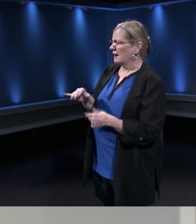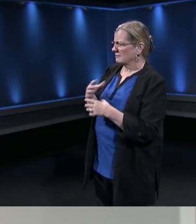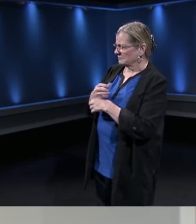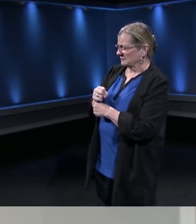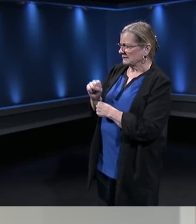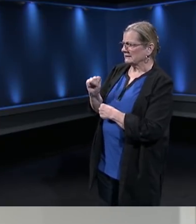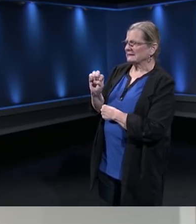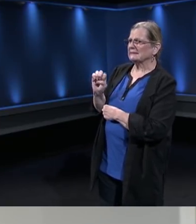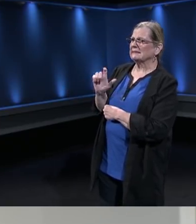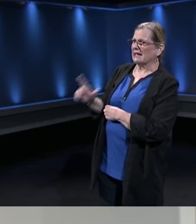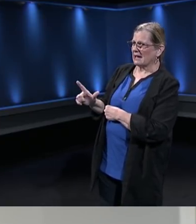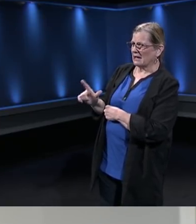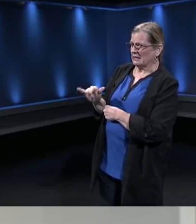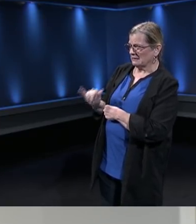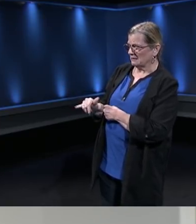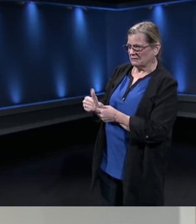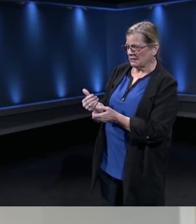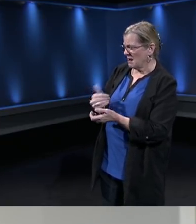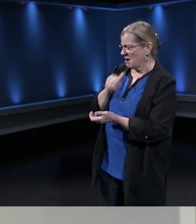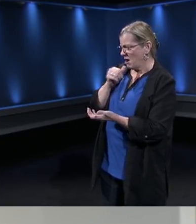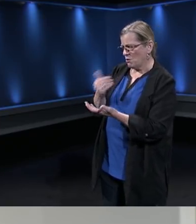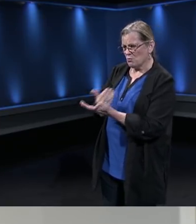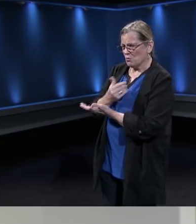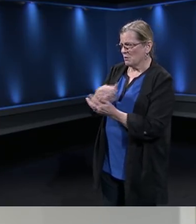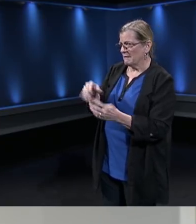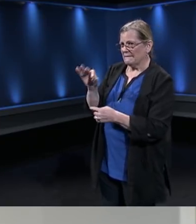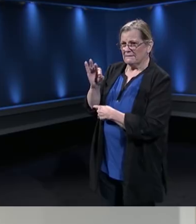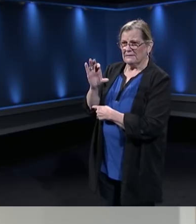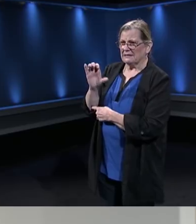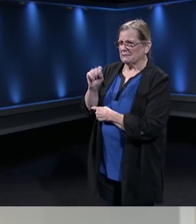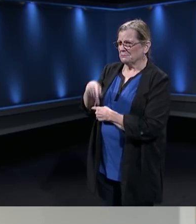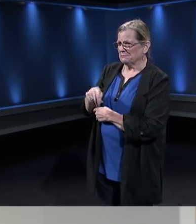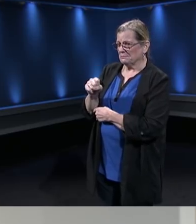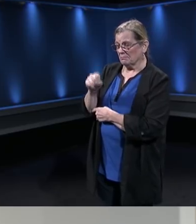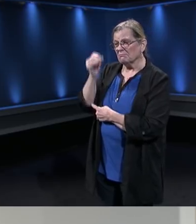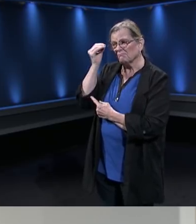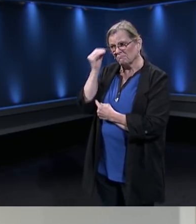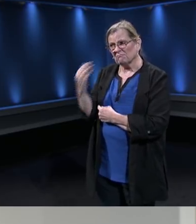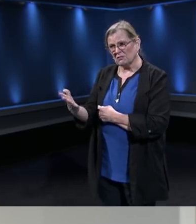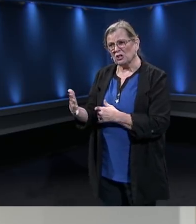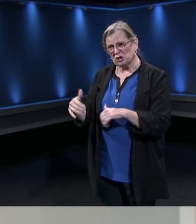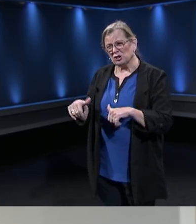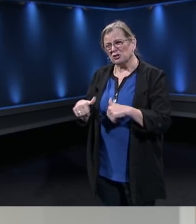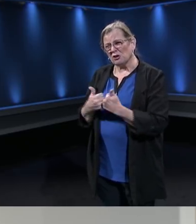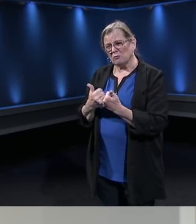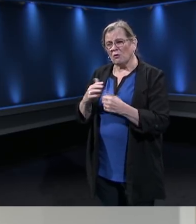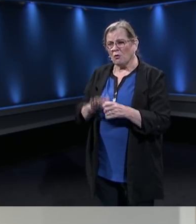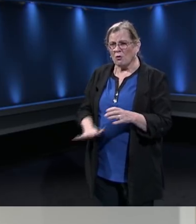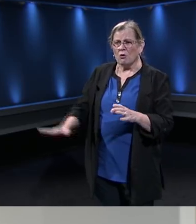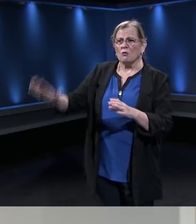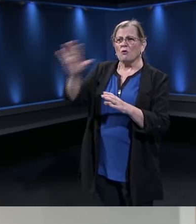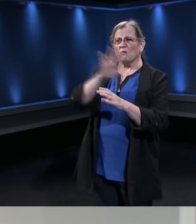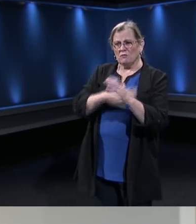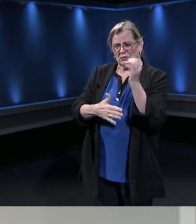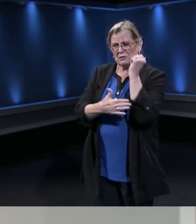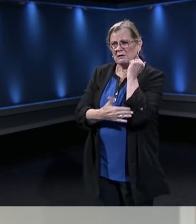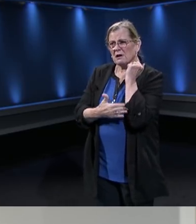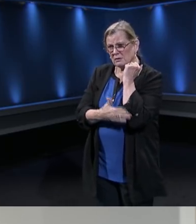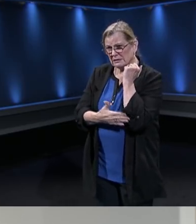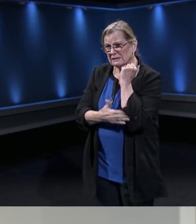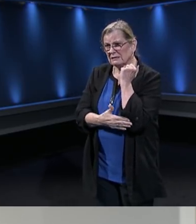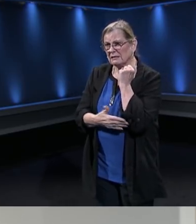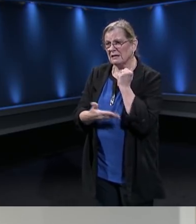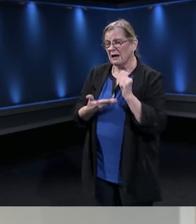in Fairfax County Public Schools. It is one of the challenges, I think, across the country. CASEL invited me to participate with them